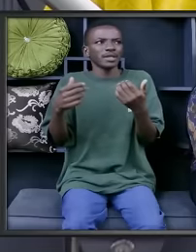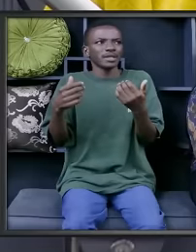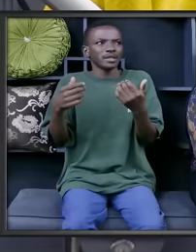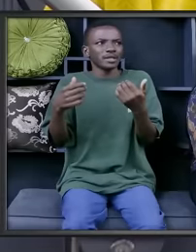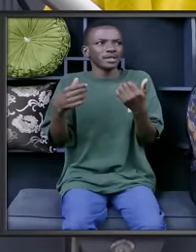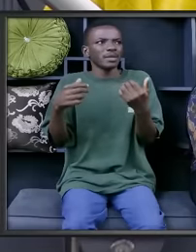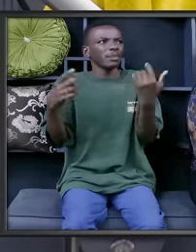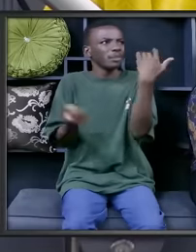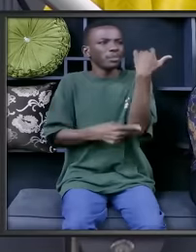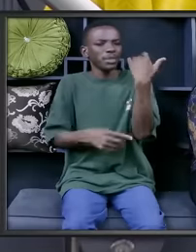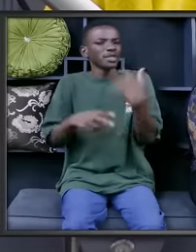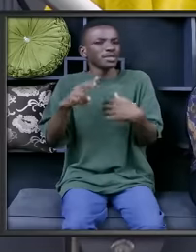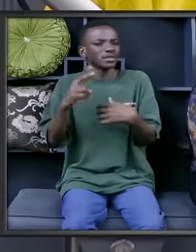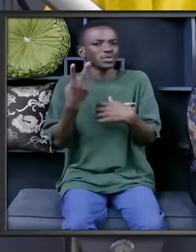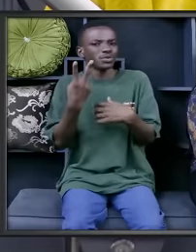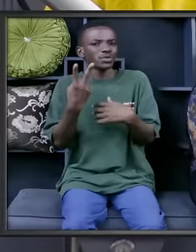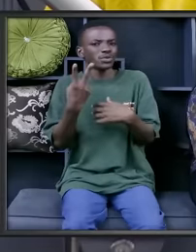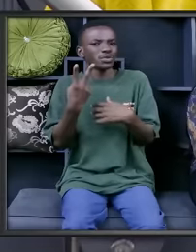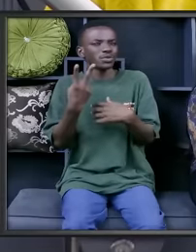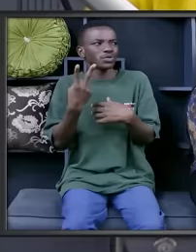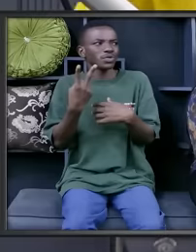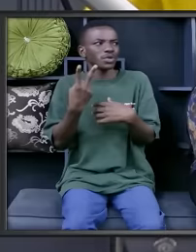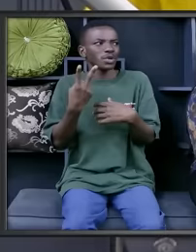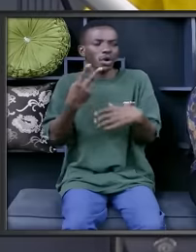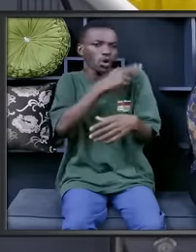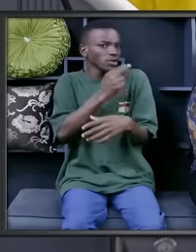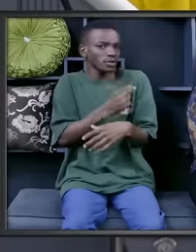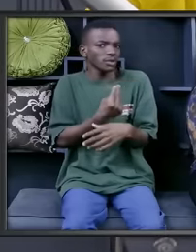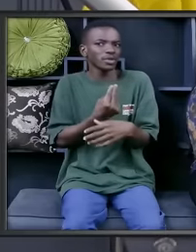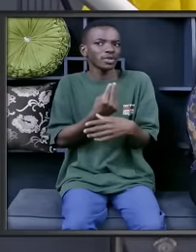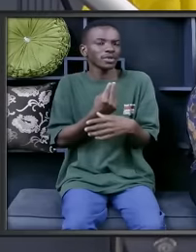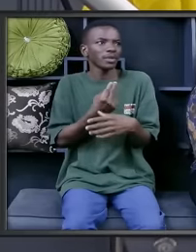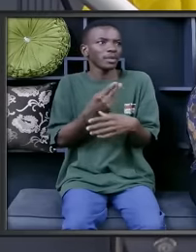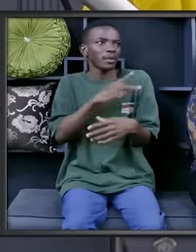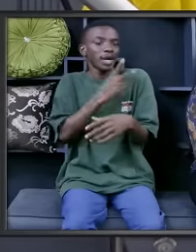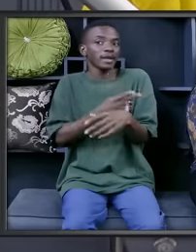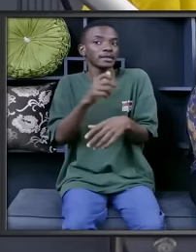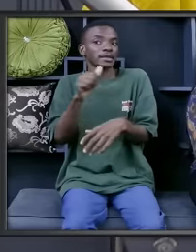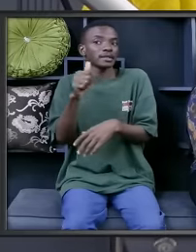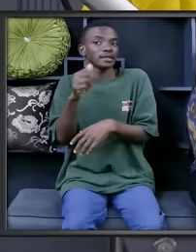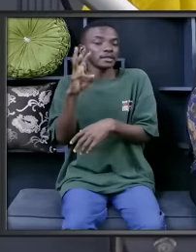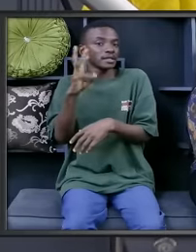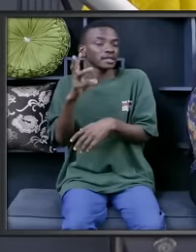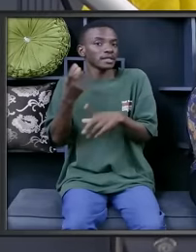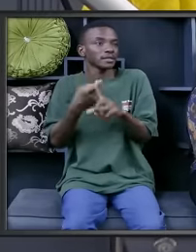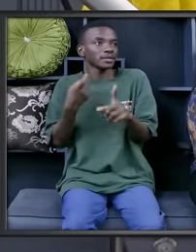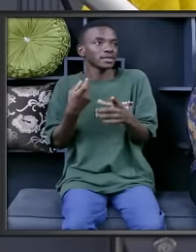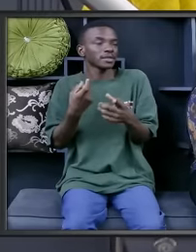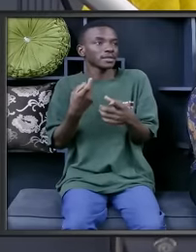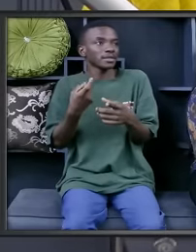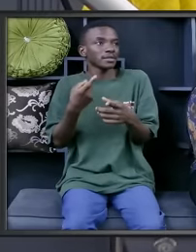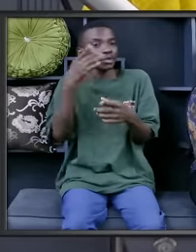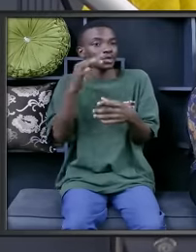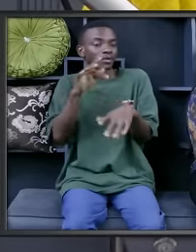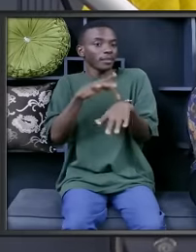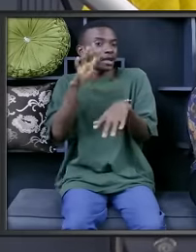twice. Dr. Brown's hospital, I back leaky. When I beat you inside hospital. Pregnant 6 months. They admit me, say they have malaria.